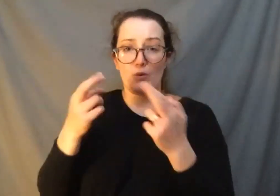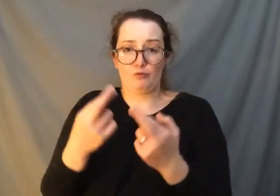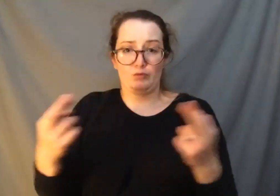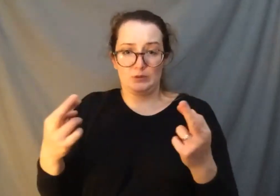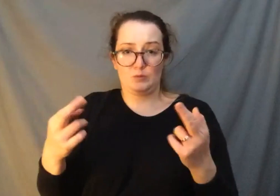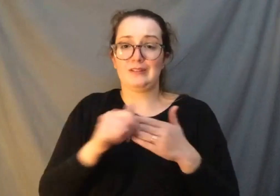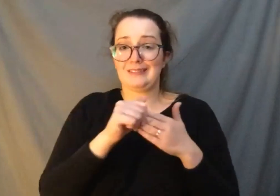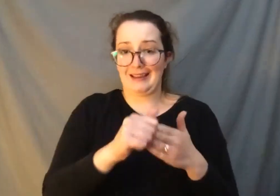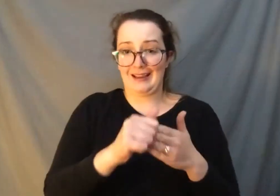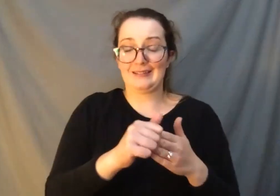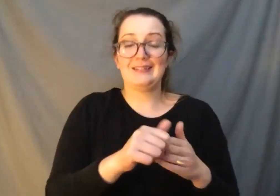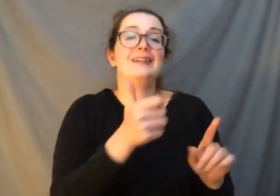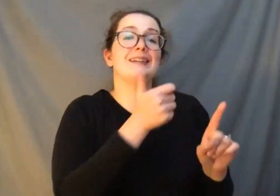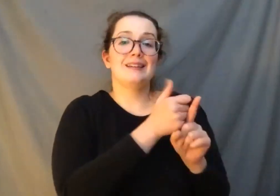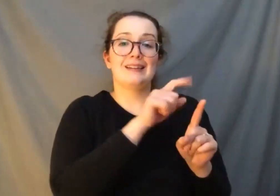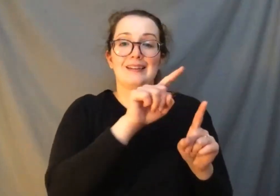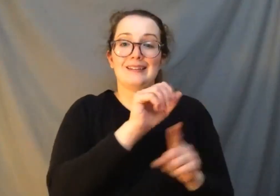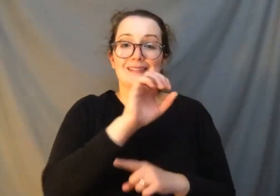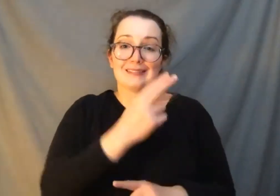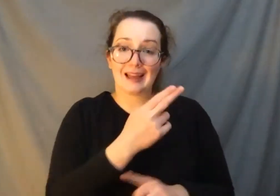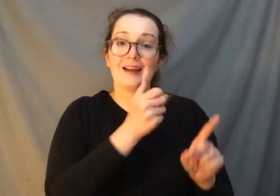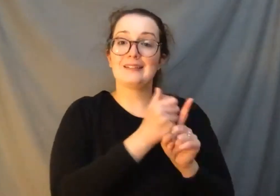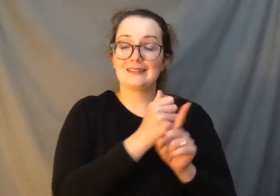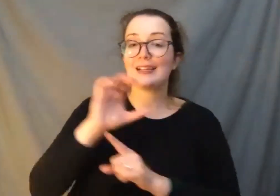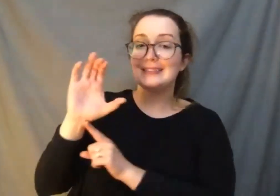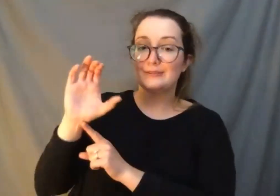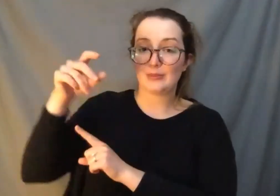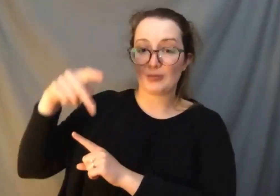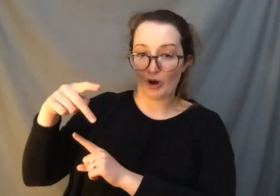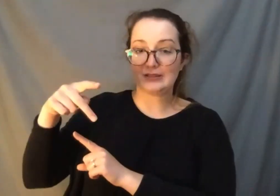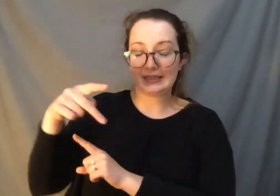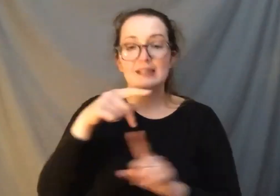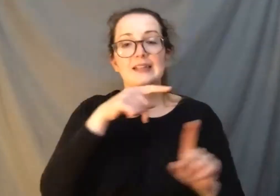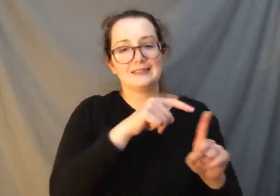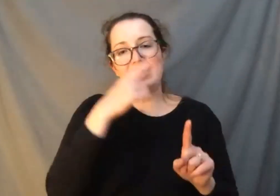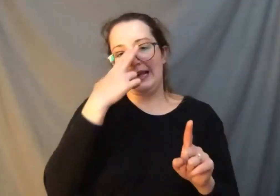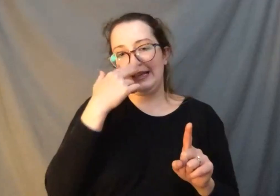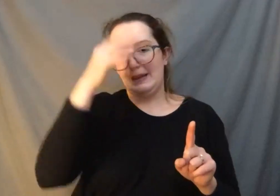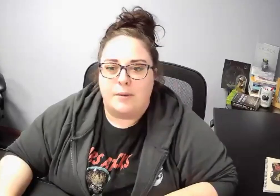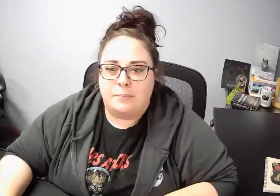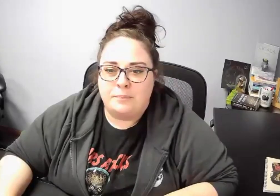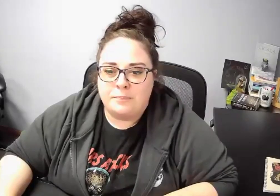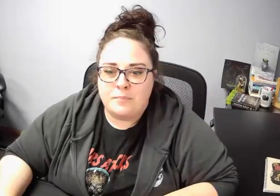a comedian with cerebral palsy, and he does a lot of videos about accessibility.